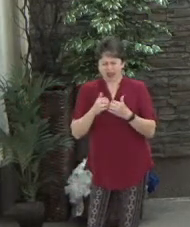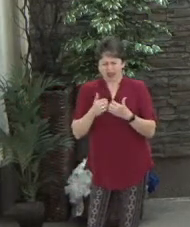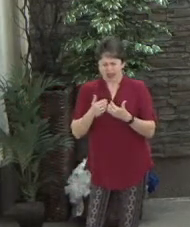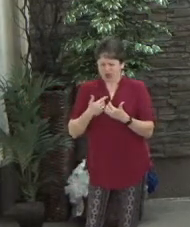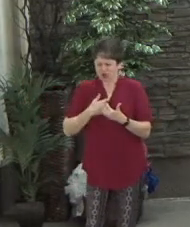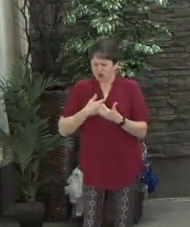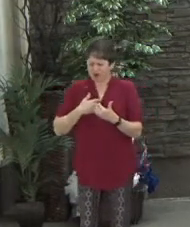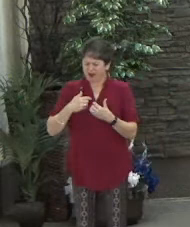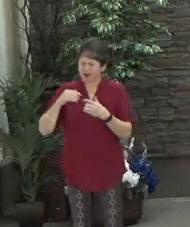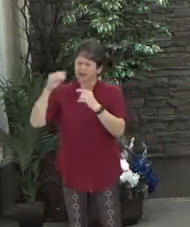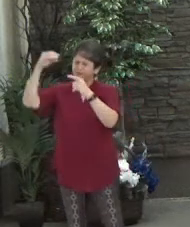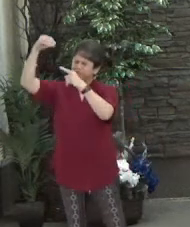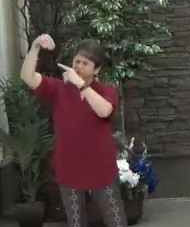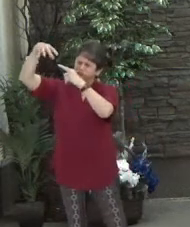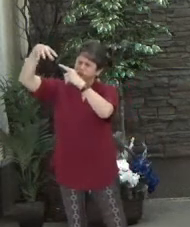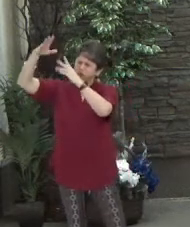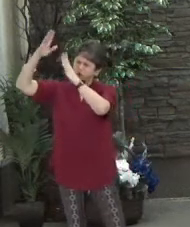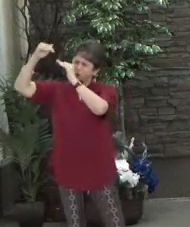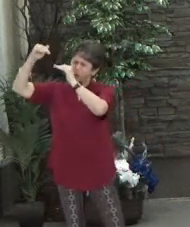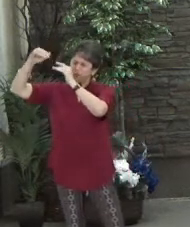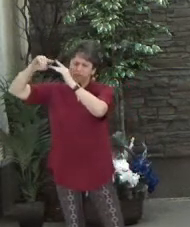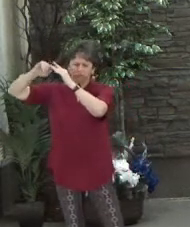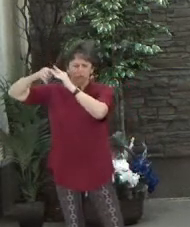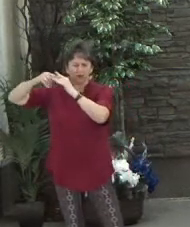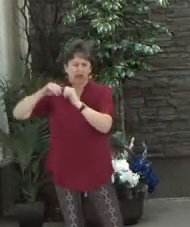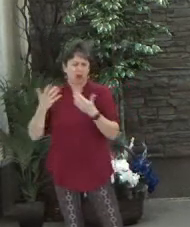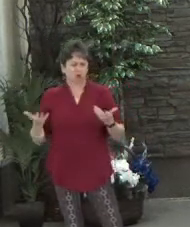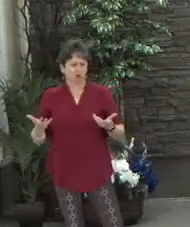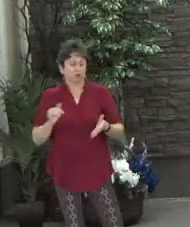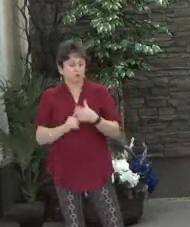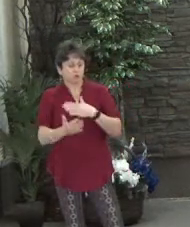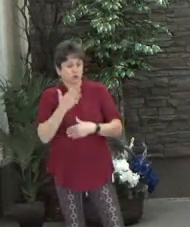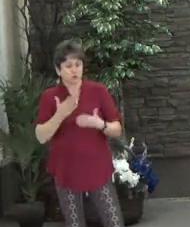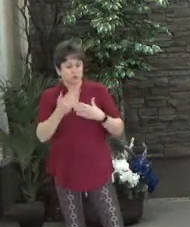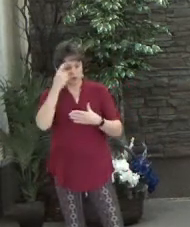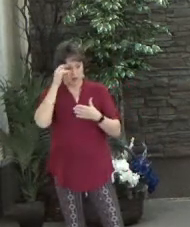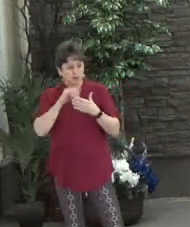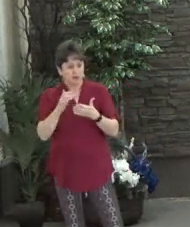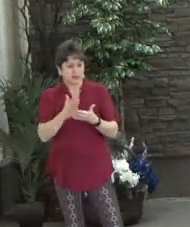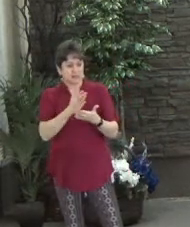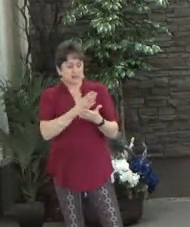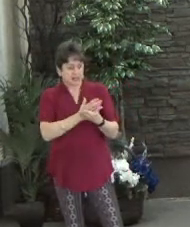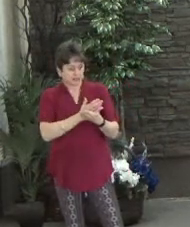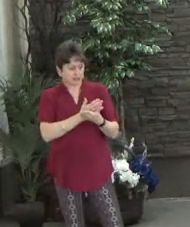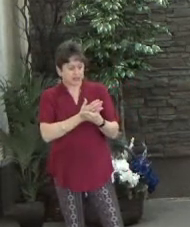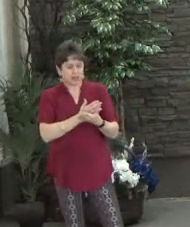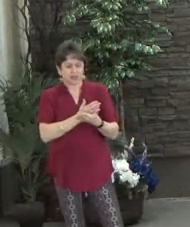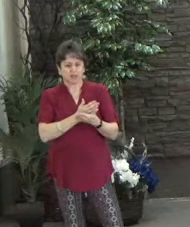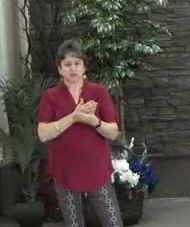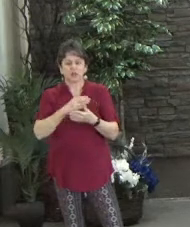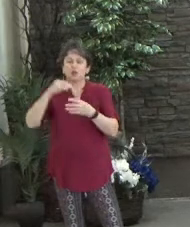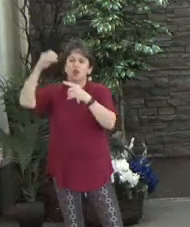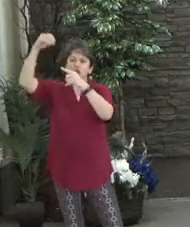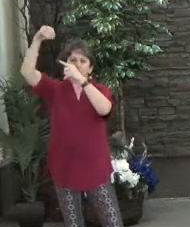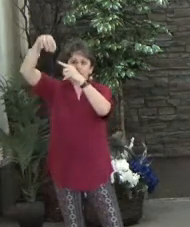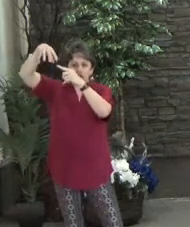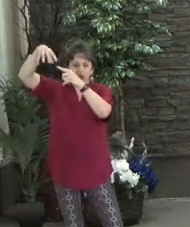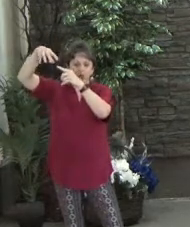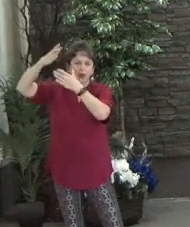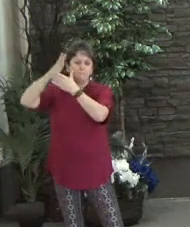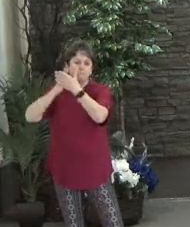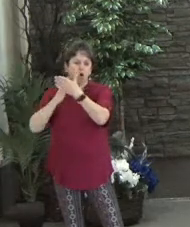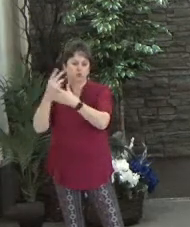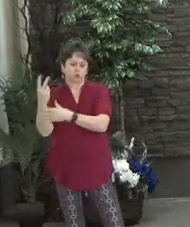do I do that? This morning you might think of this lesson as turn on the light part two, because what I